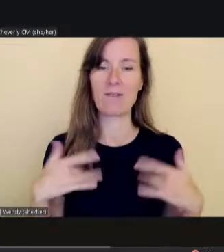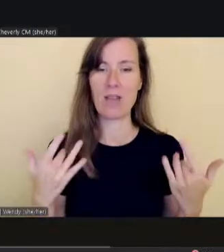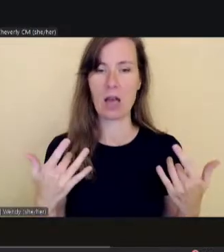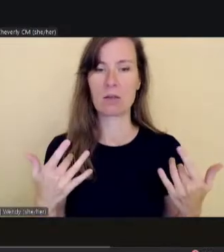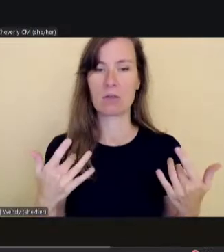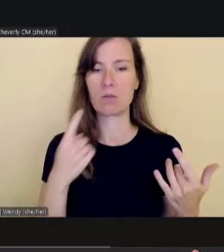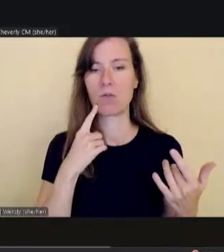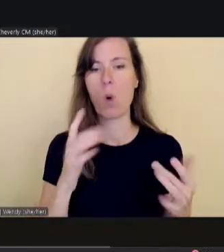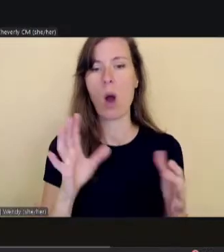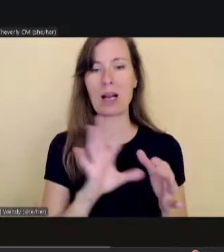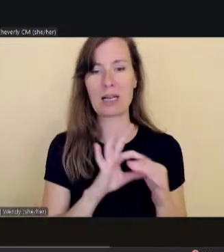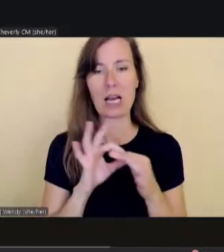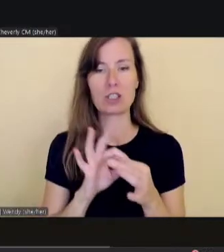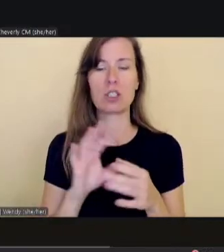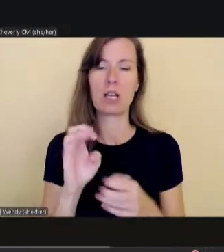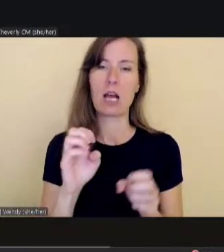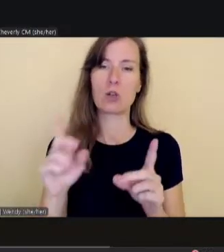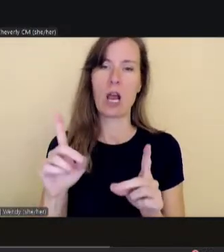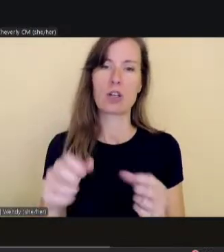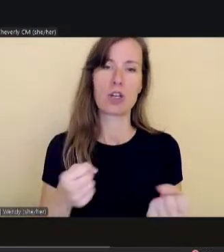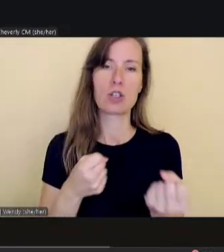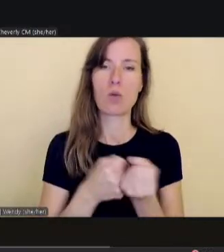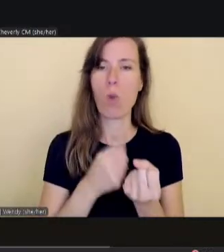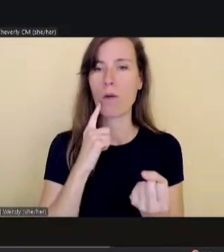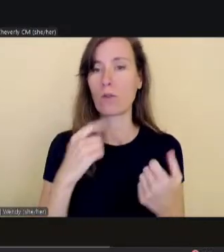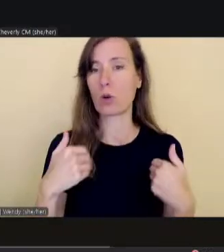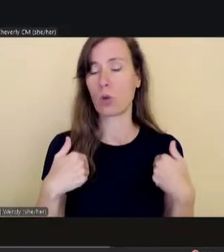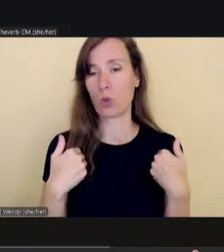youth. And